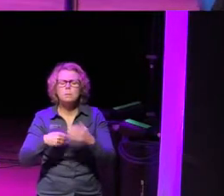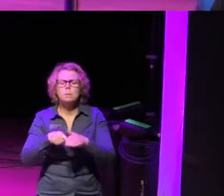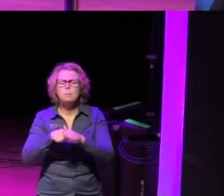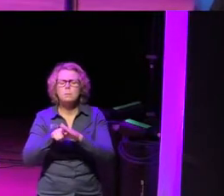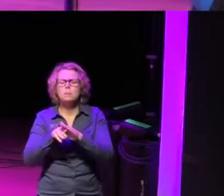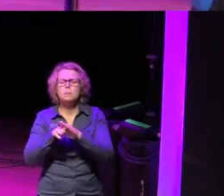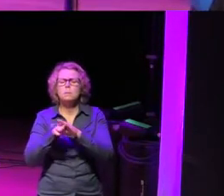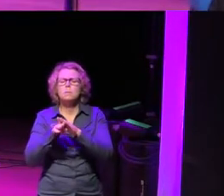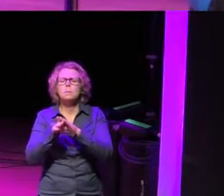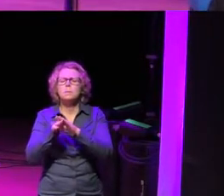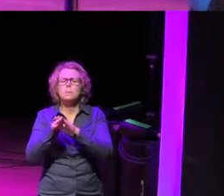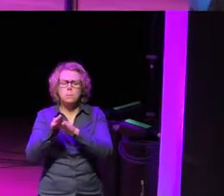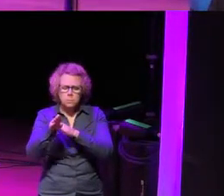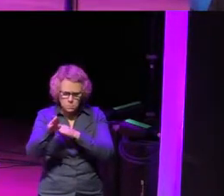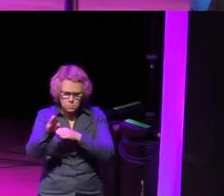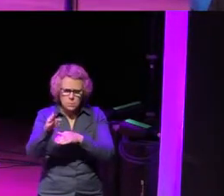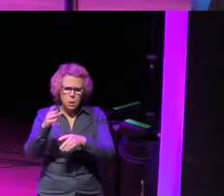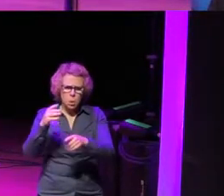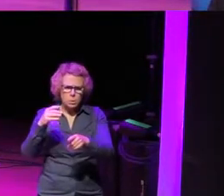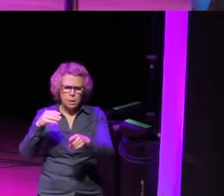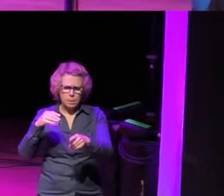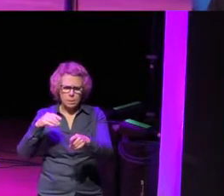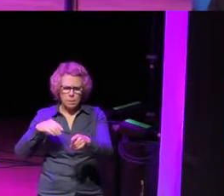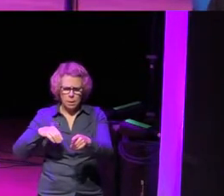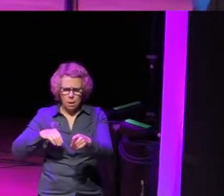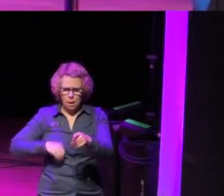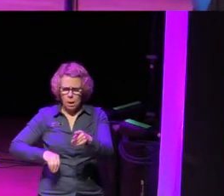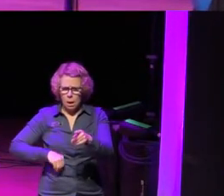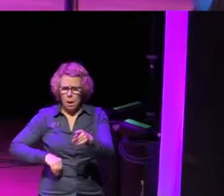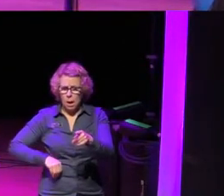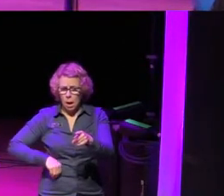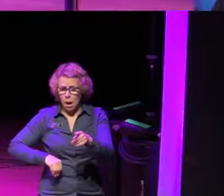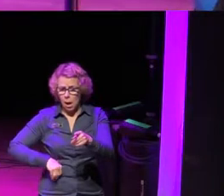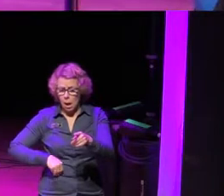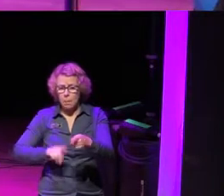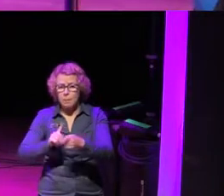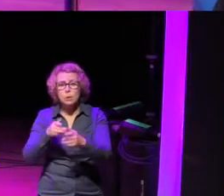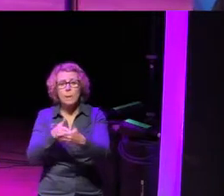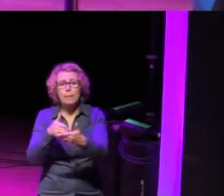the corruption is sort of the barrier for the next steps.